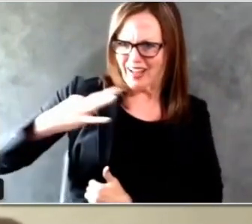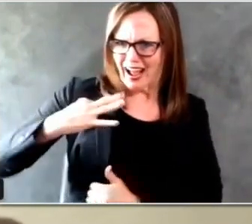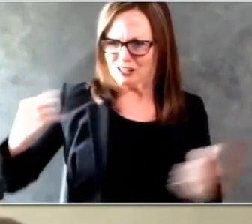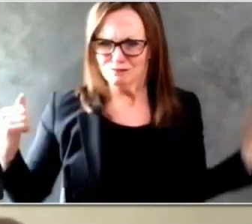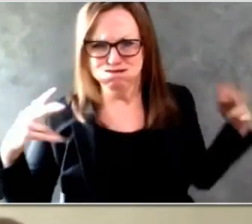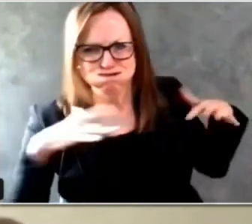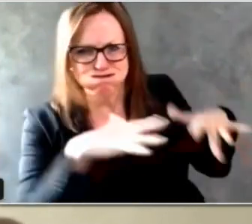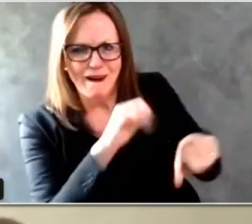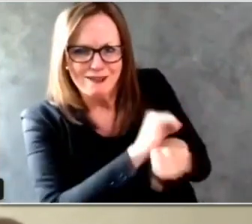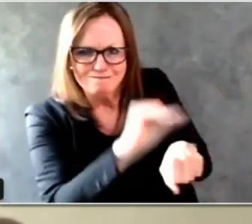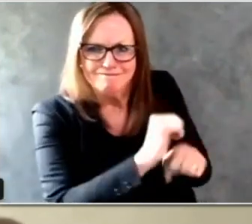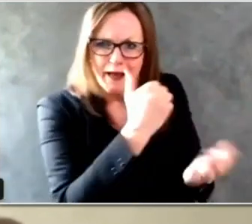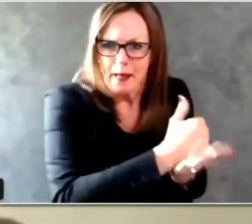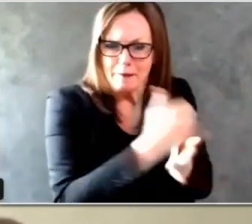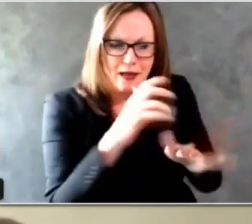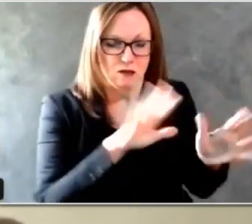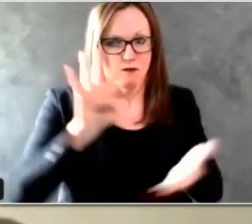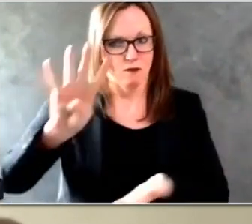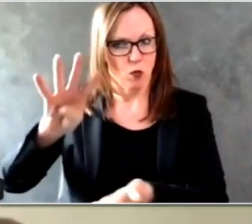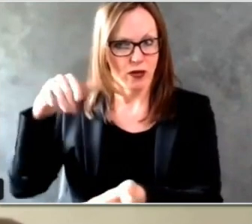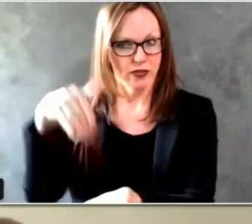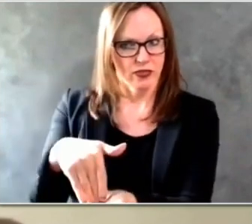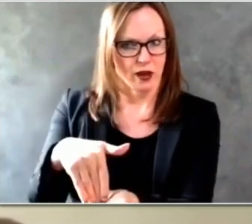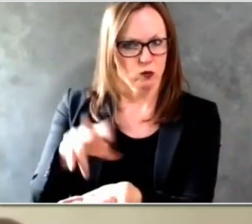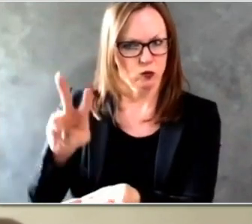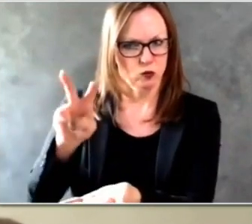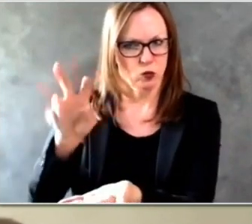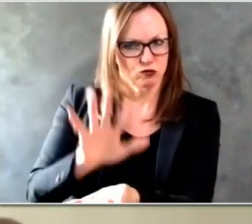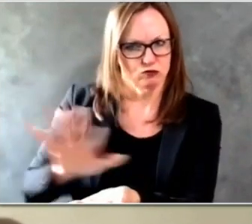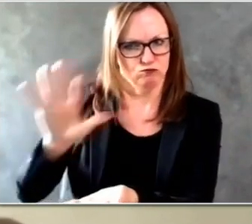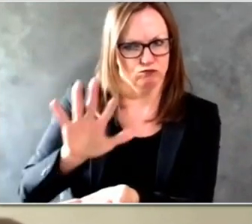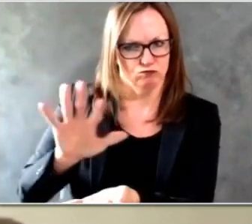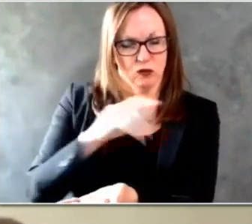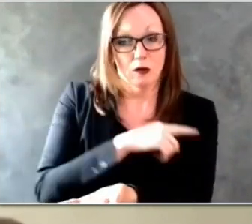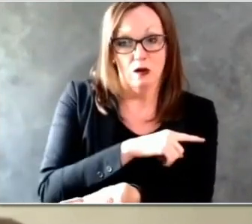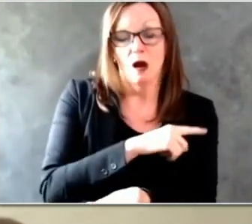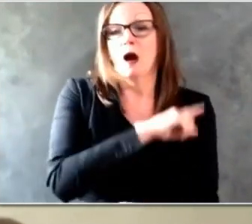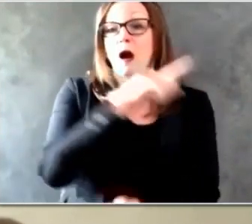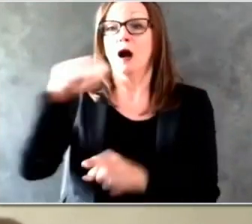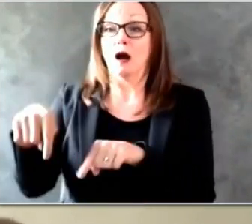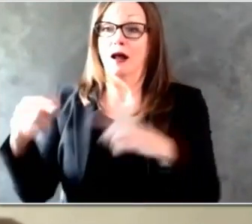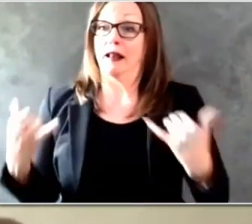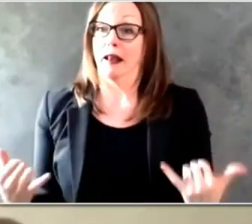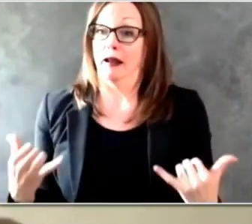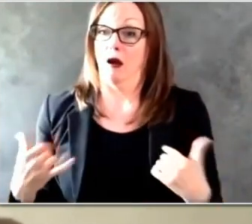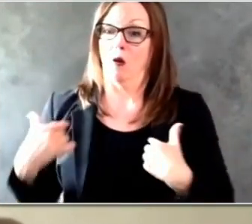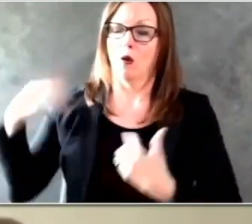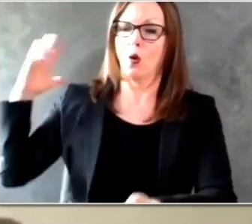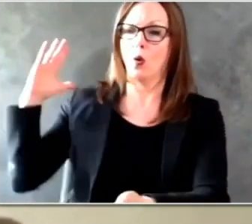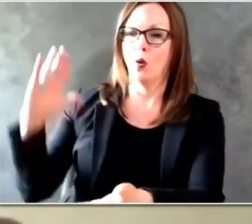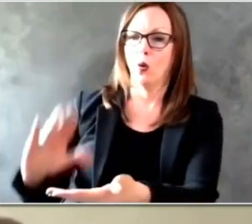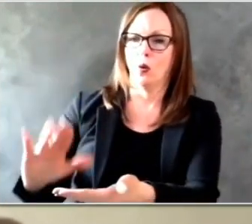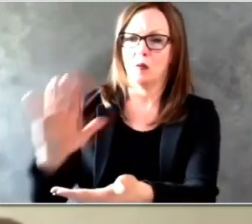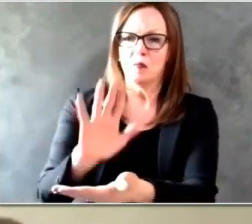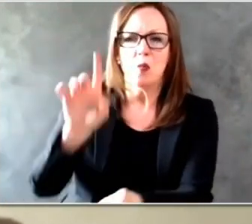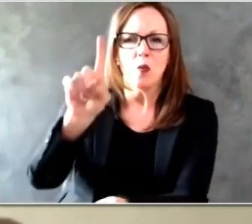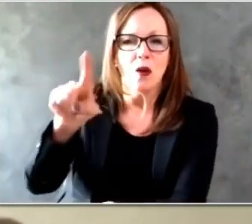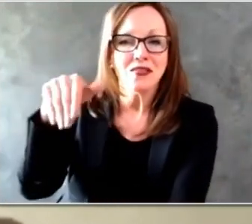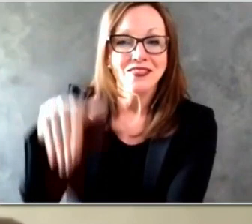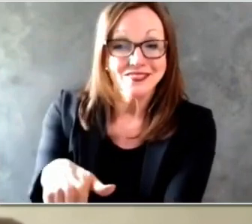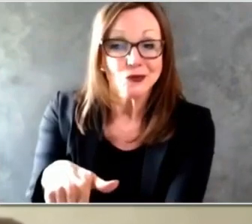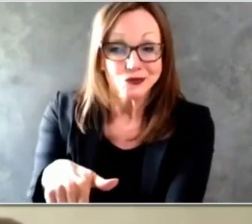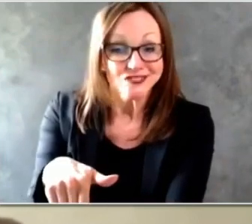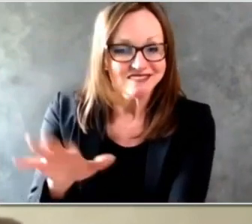Afghanistan, the Middle East, Ukraine, and the Horn of Africa. I'm just so proud of the admirable way in which our troops